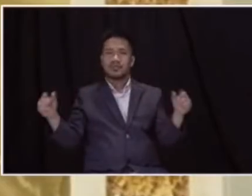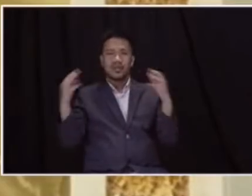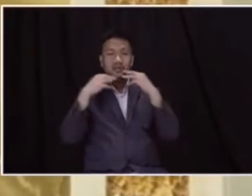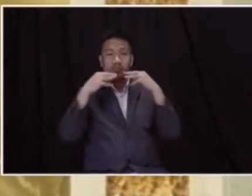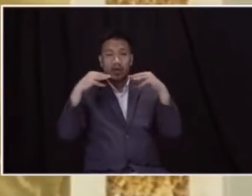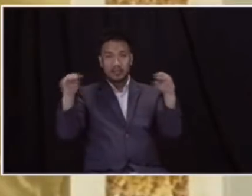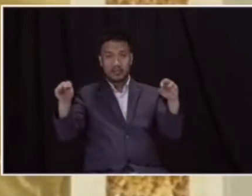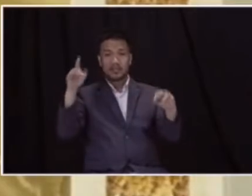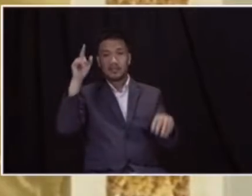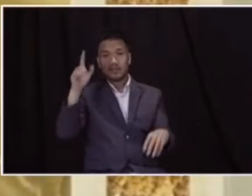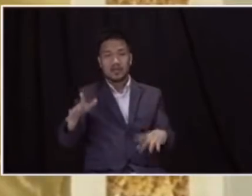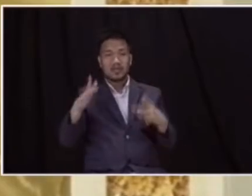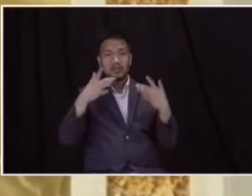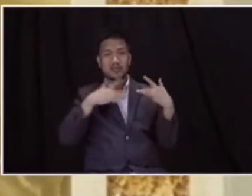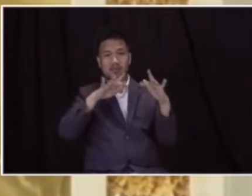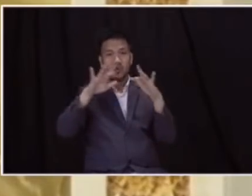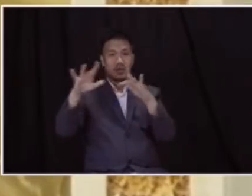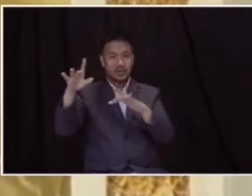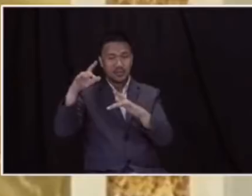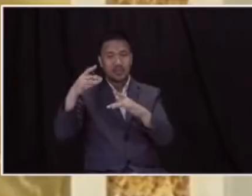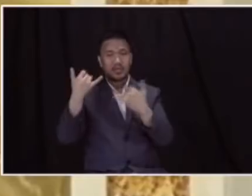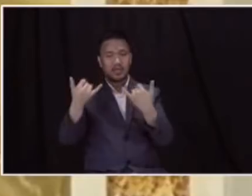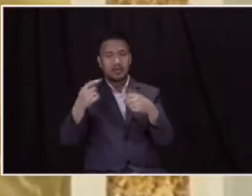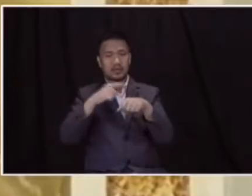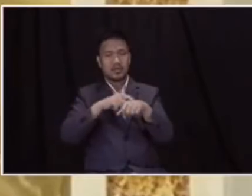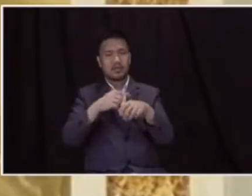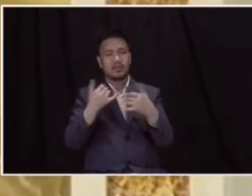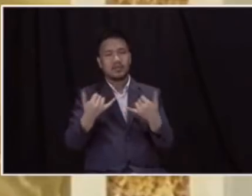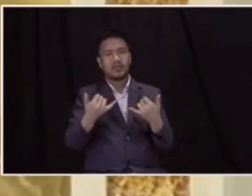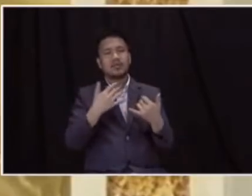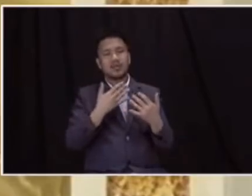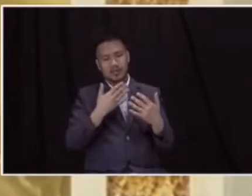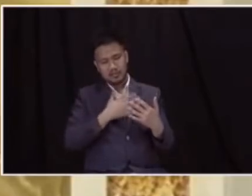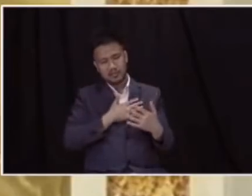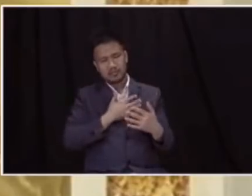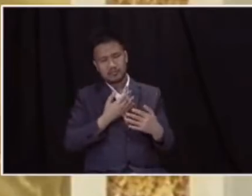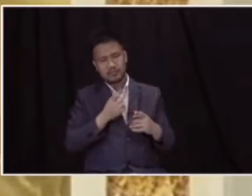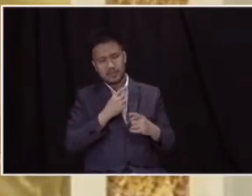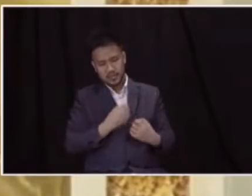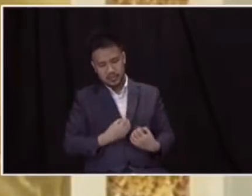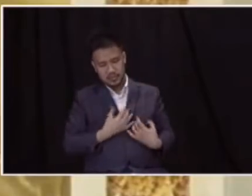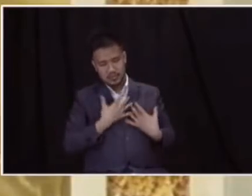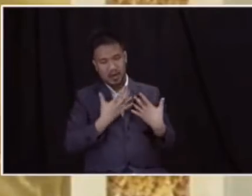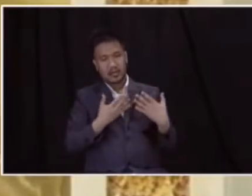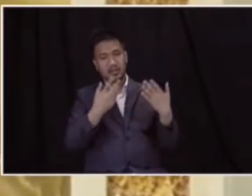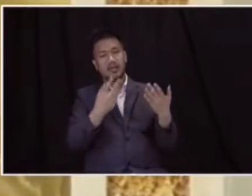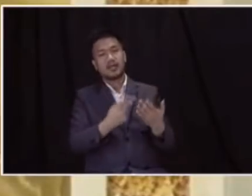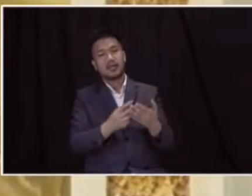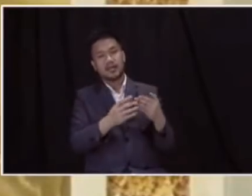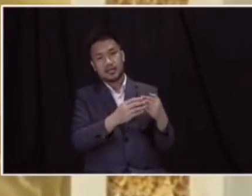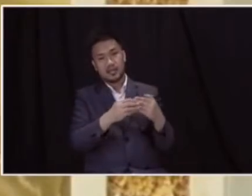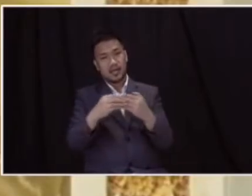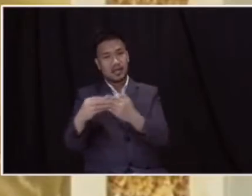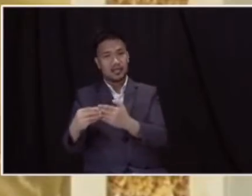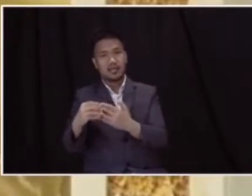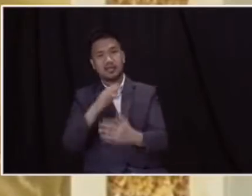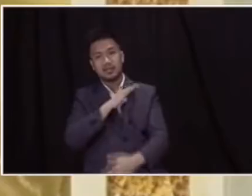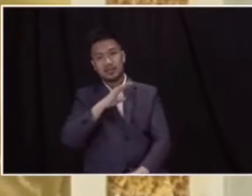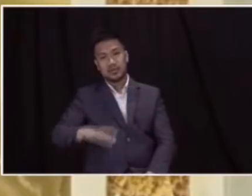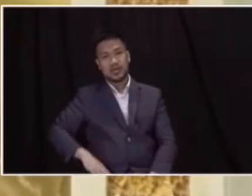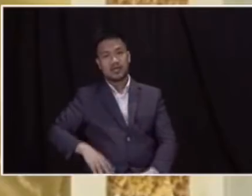in our times, is truly my inspiration in shepherding